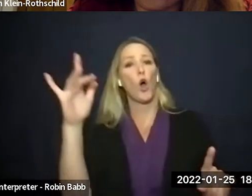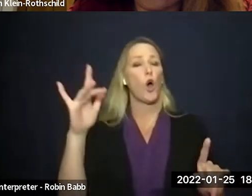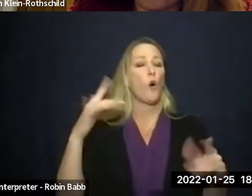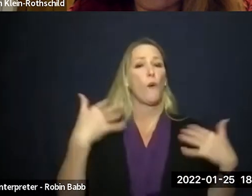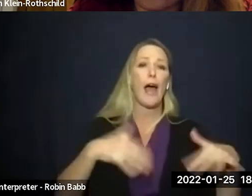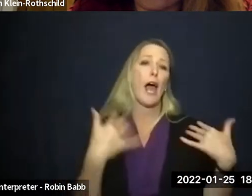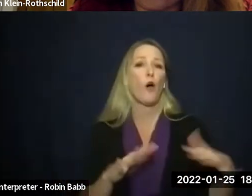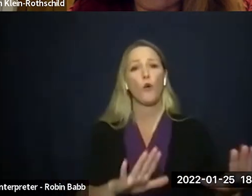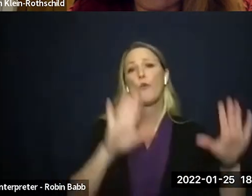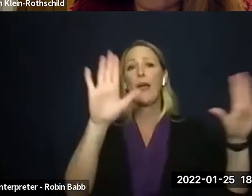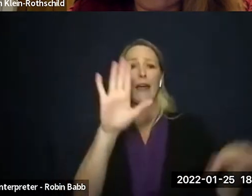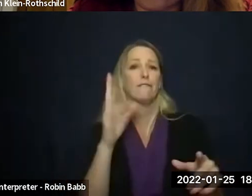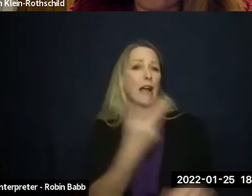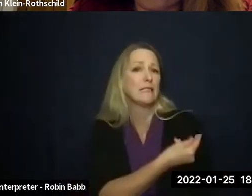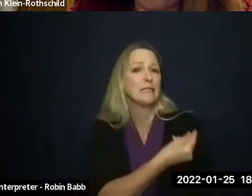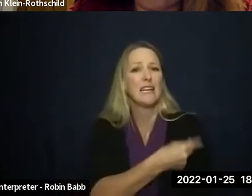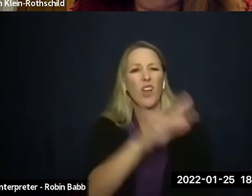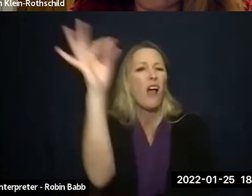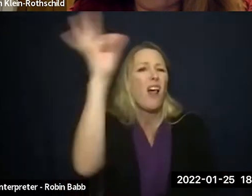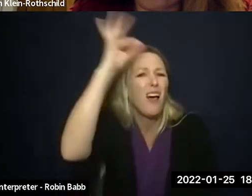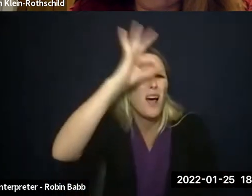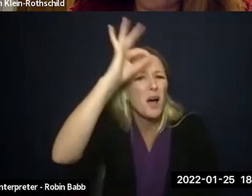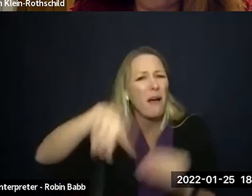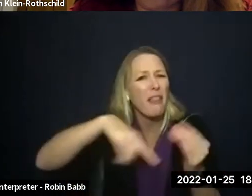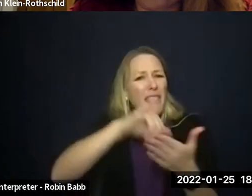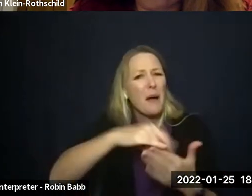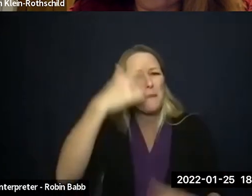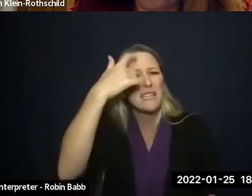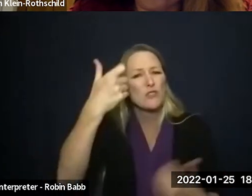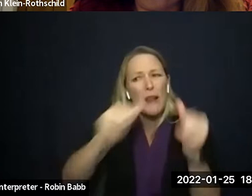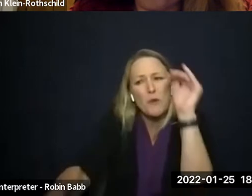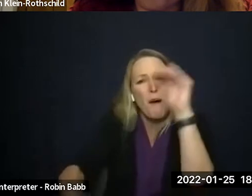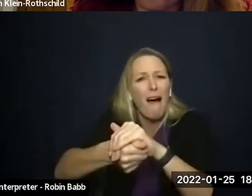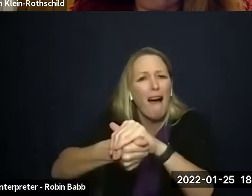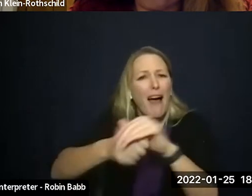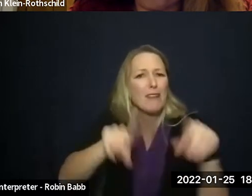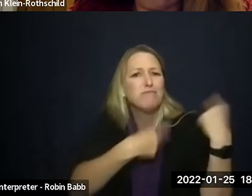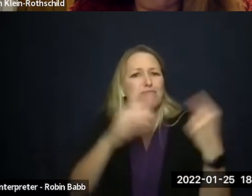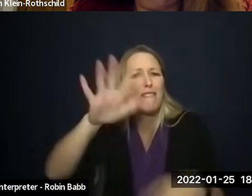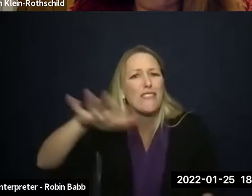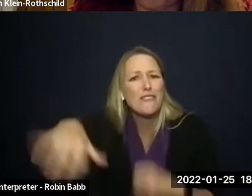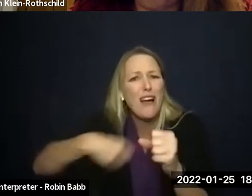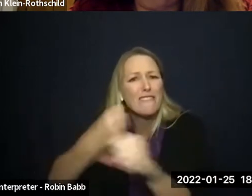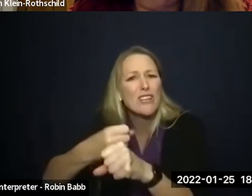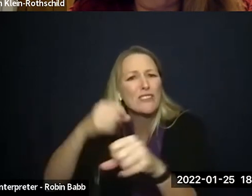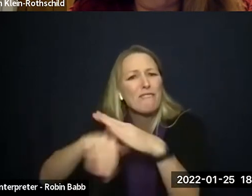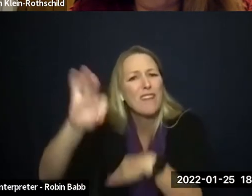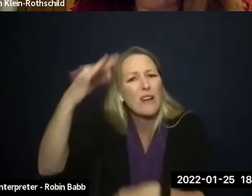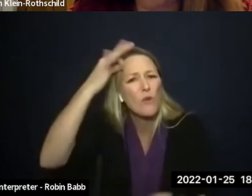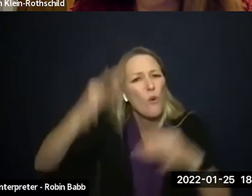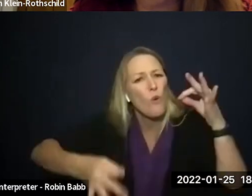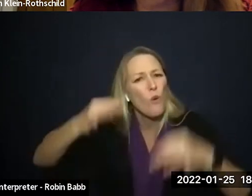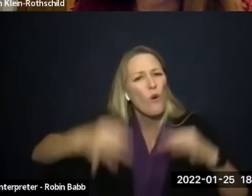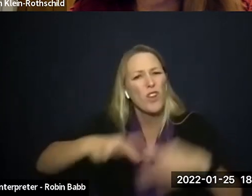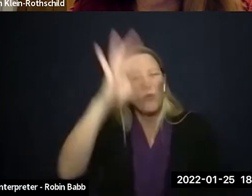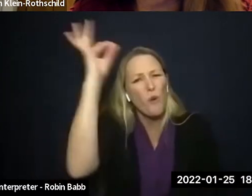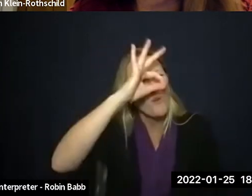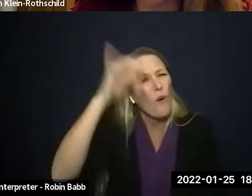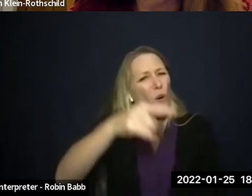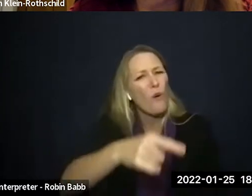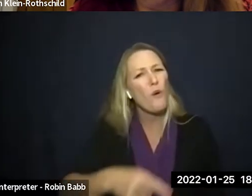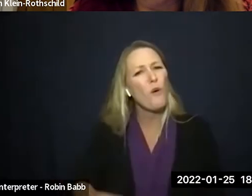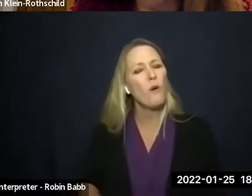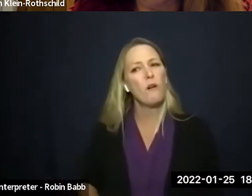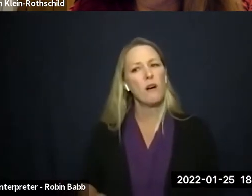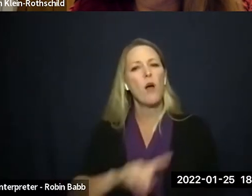vaccine which you have no knowledge of because they try to hide it for 55 years in federal court when